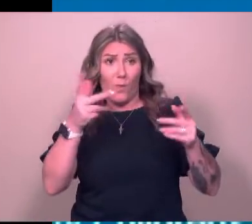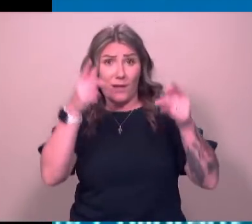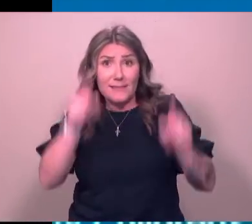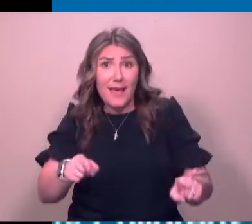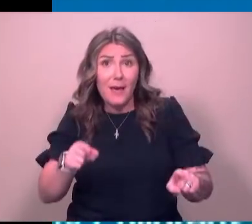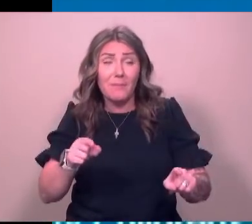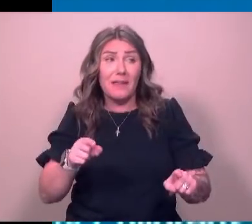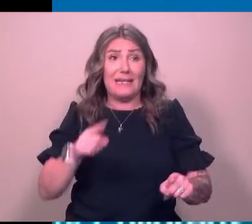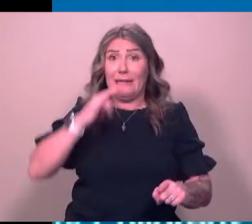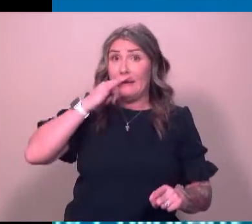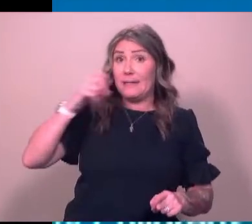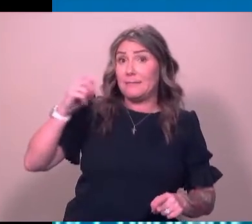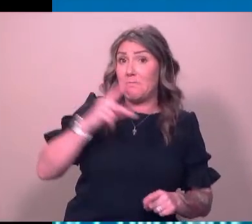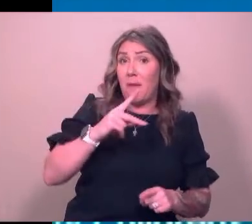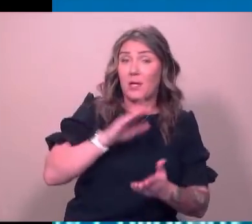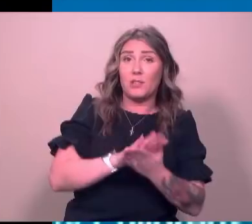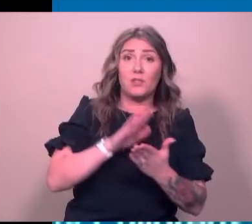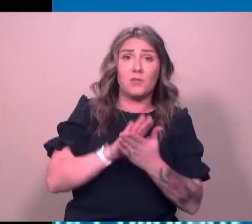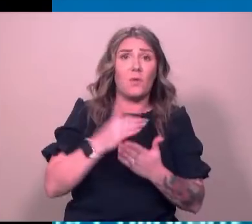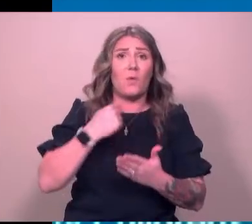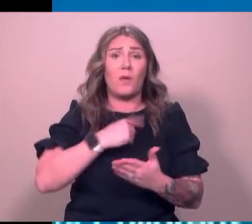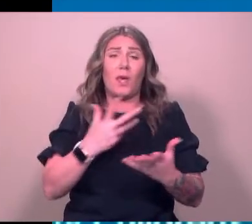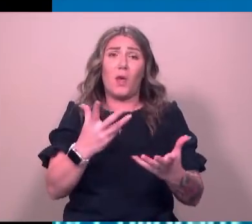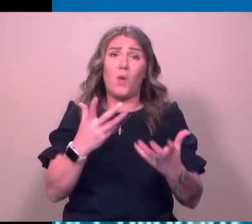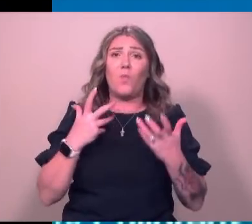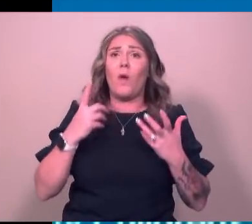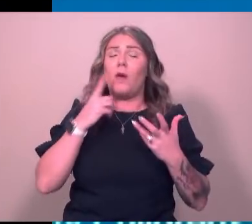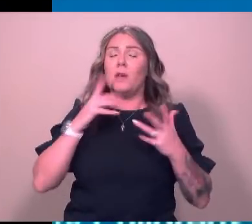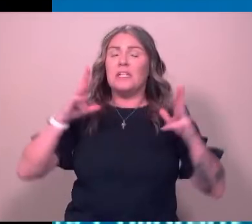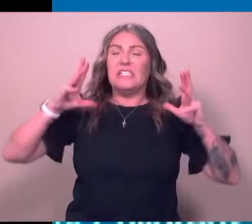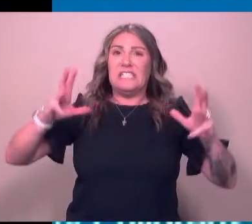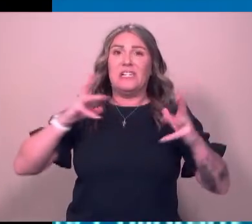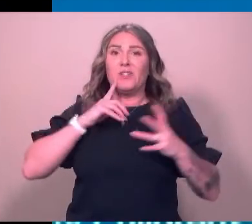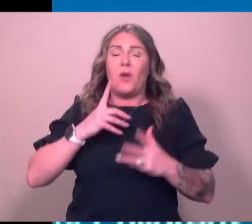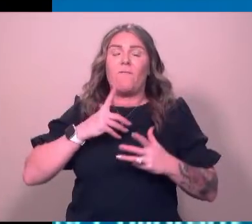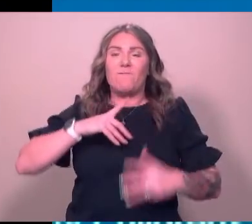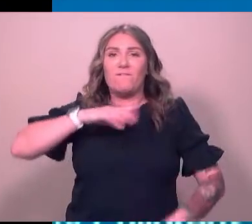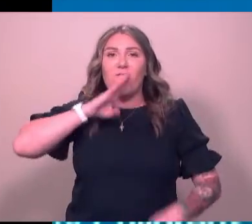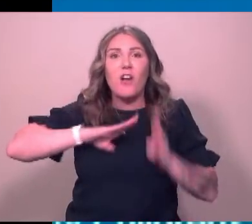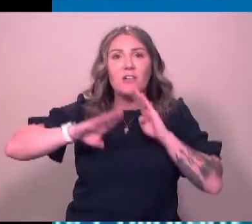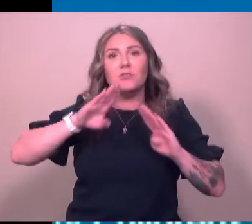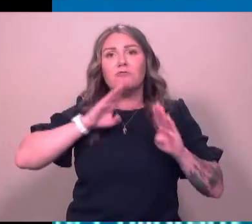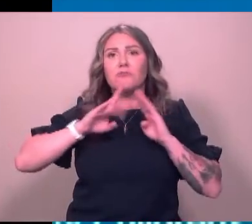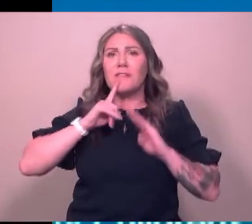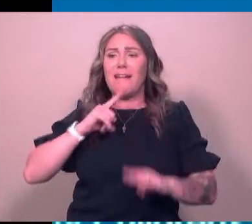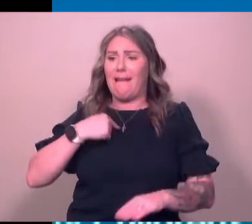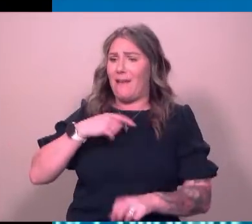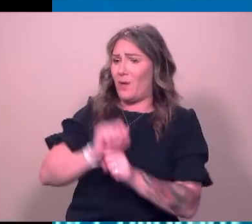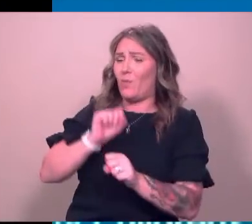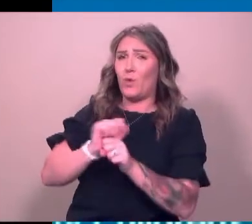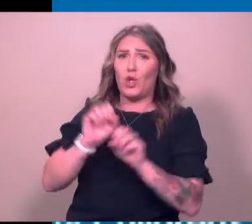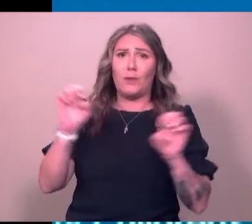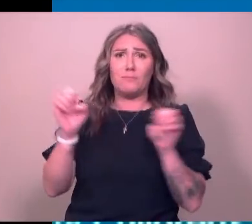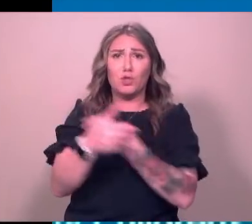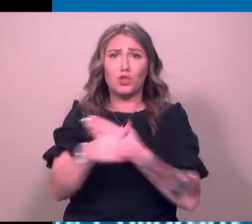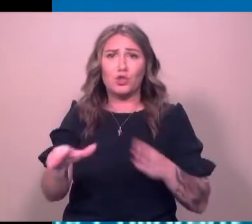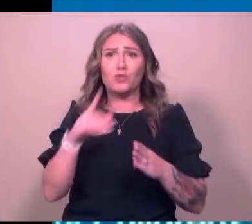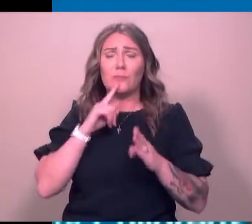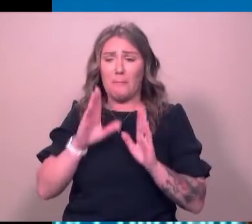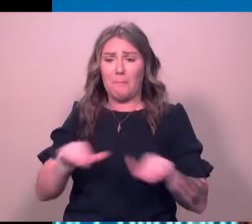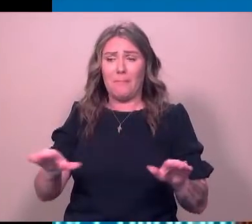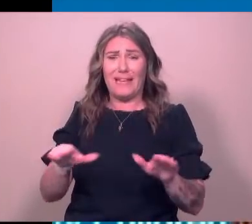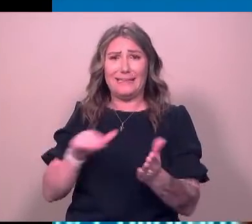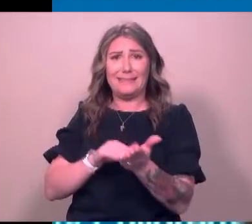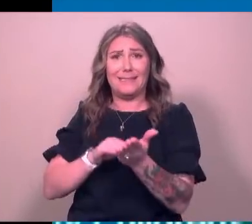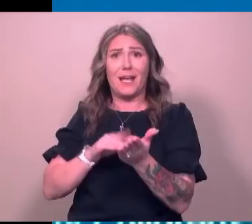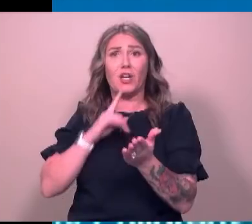kids going back to school, we want to beat our own head against the wall. And, I work in the emergency department. I'm a peds emergency medicine physician.